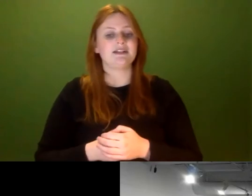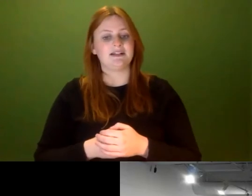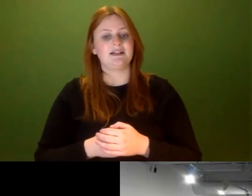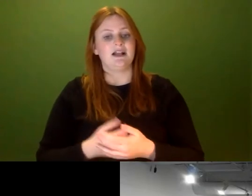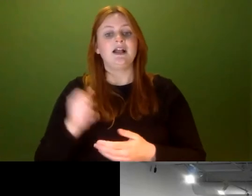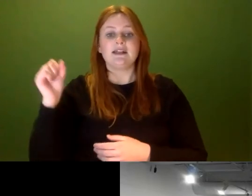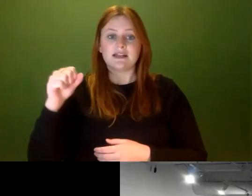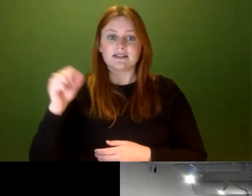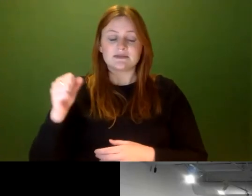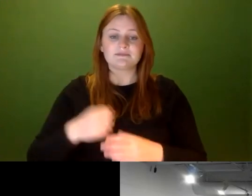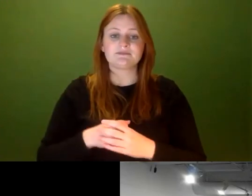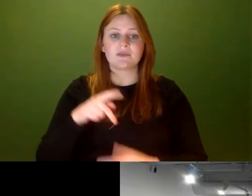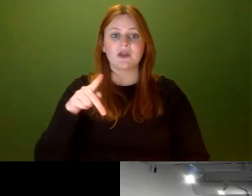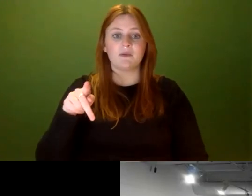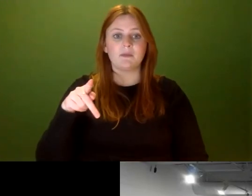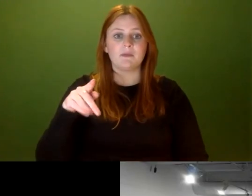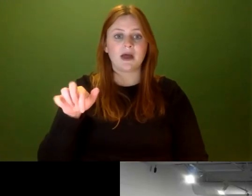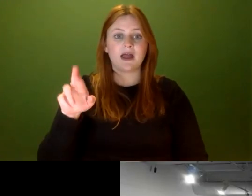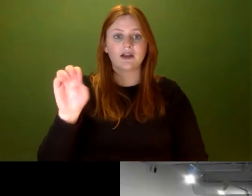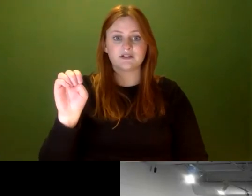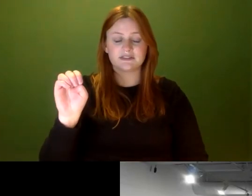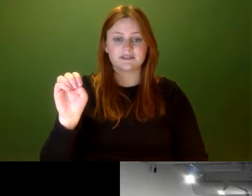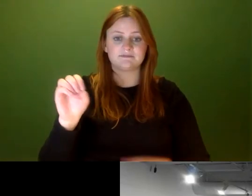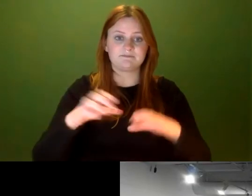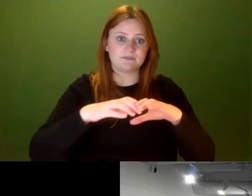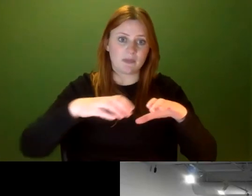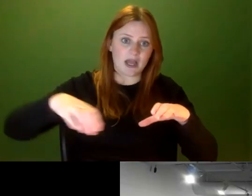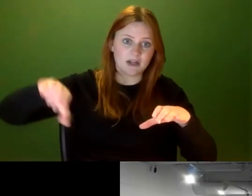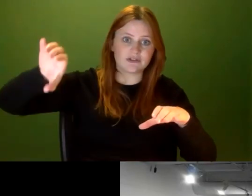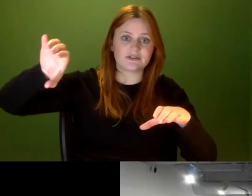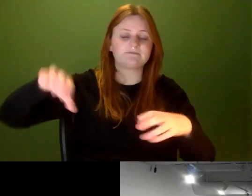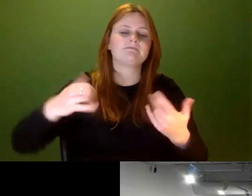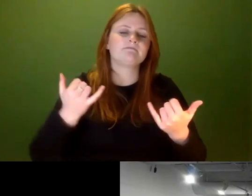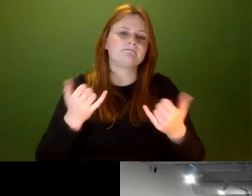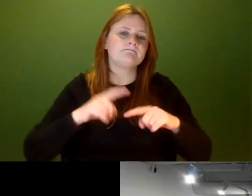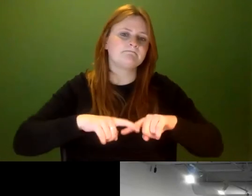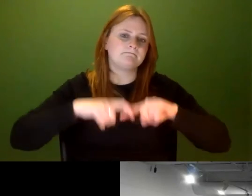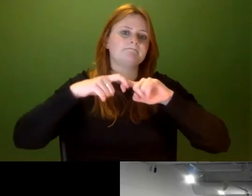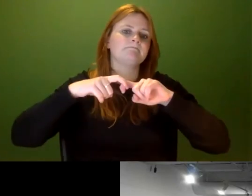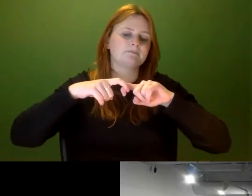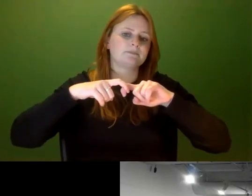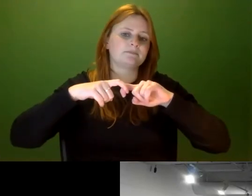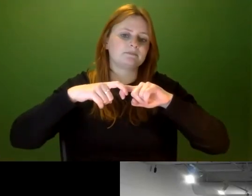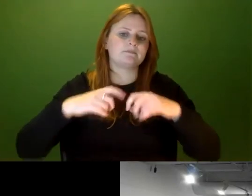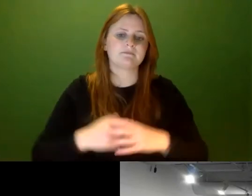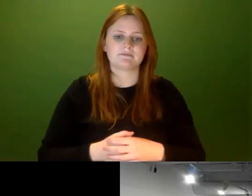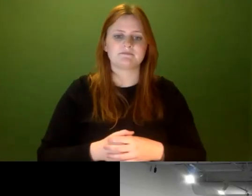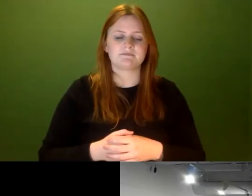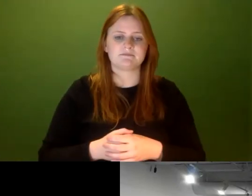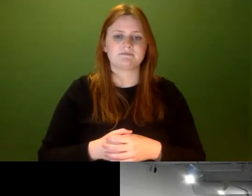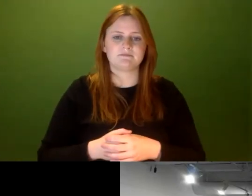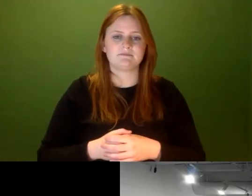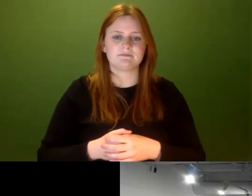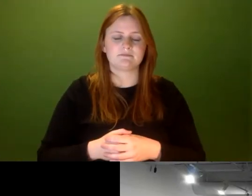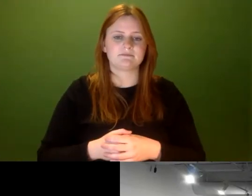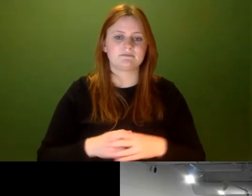Yes, the Pyres, I'm putting that on hold for a while. And during the pandemic,